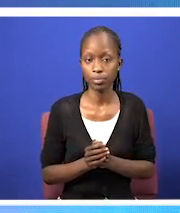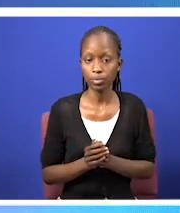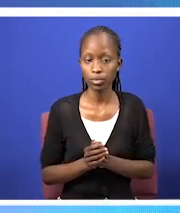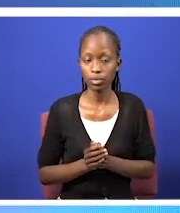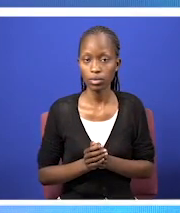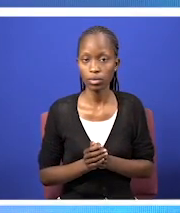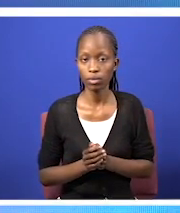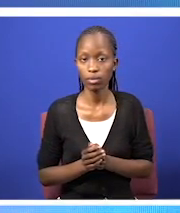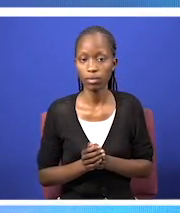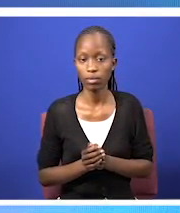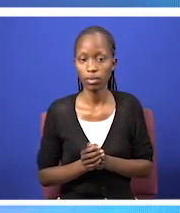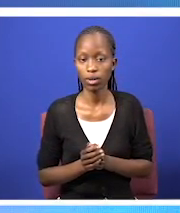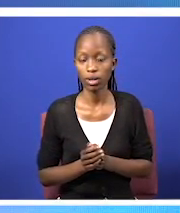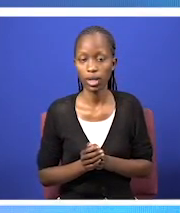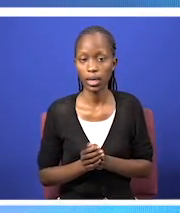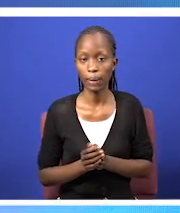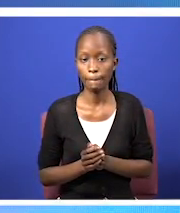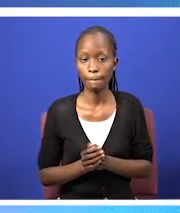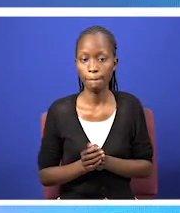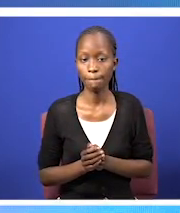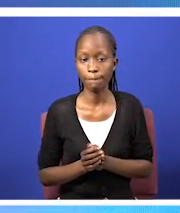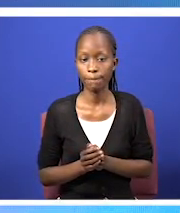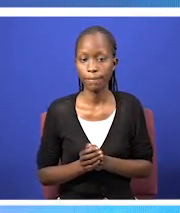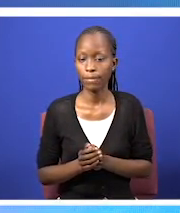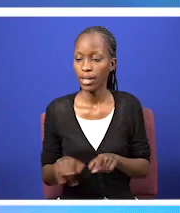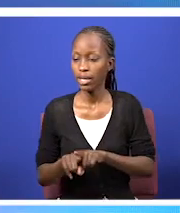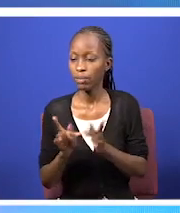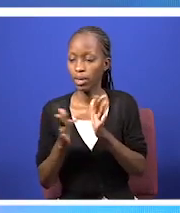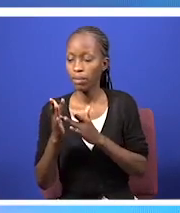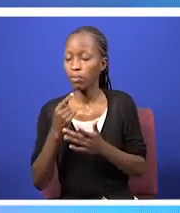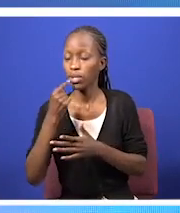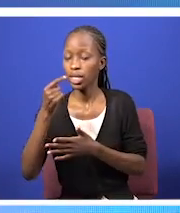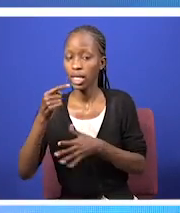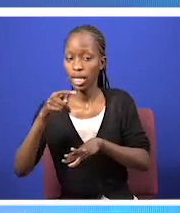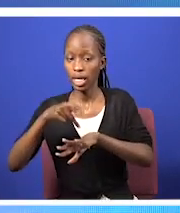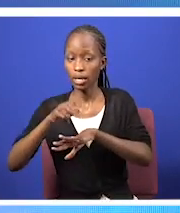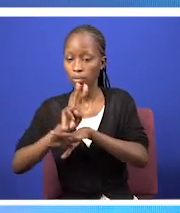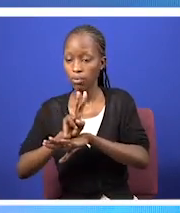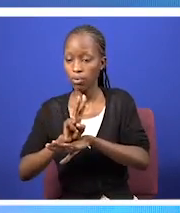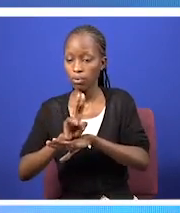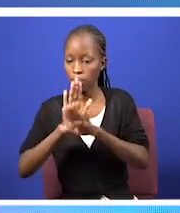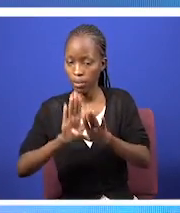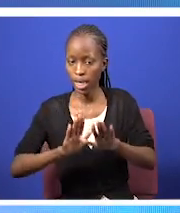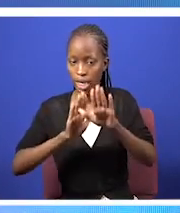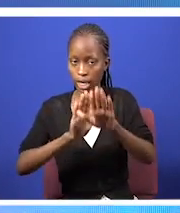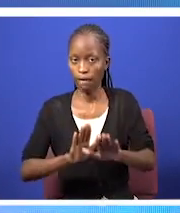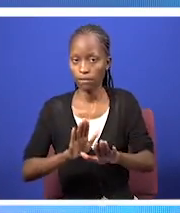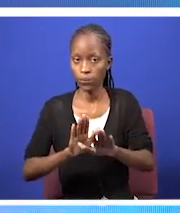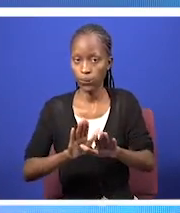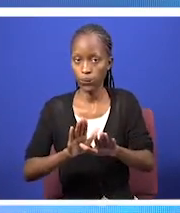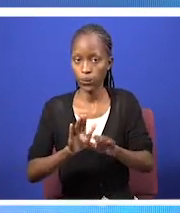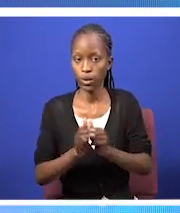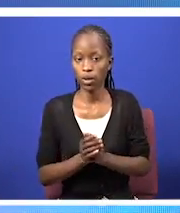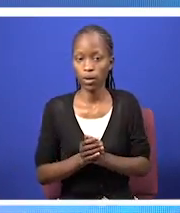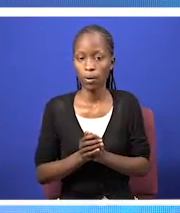Belial. If it comes to pursuing an illicit affair, the Bible tells us in Proverbs that be aware, especially young men,